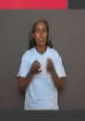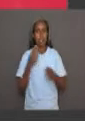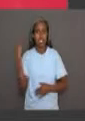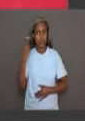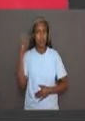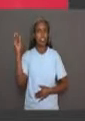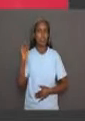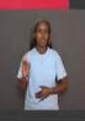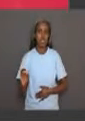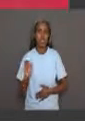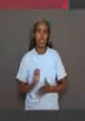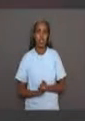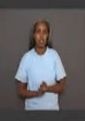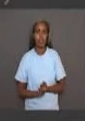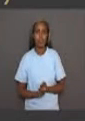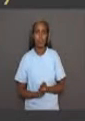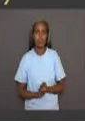using percentages.